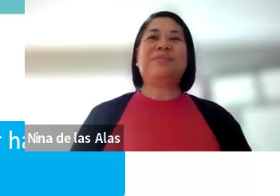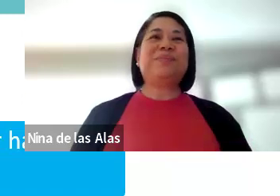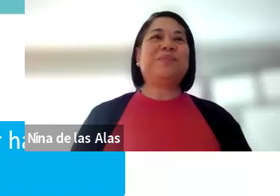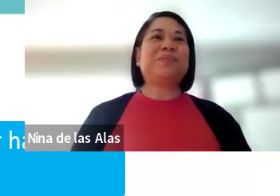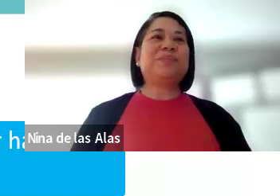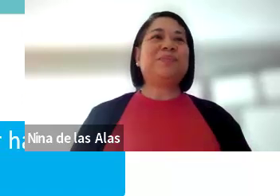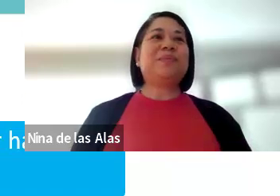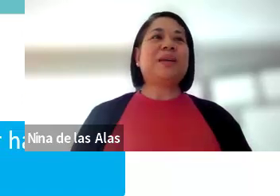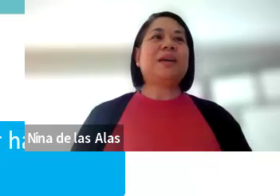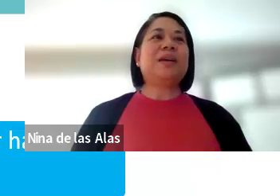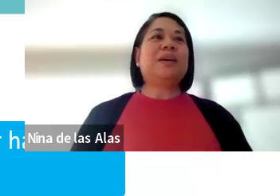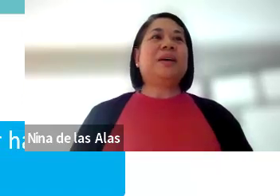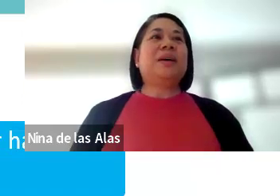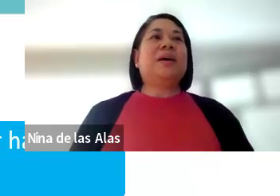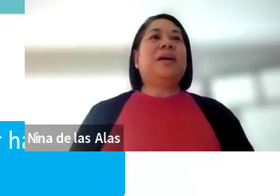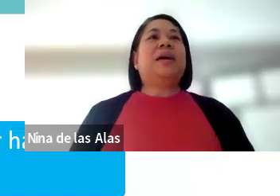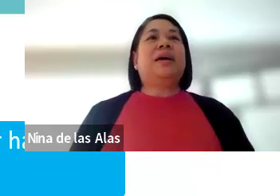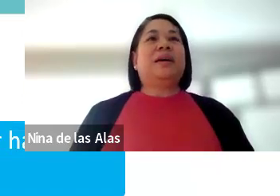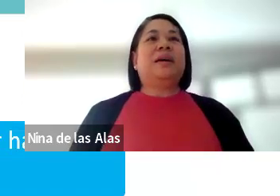chat,